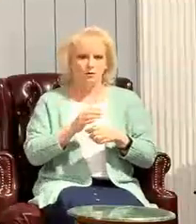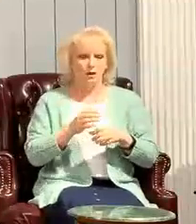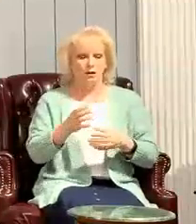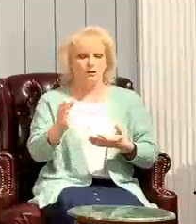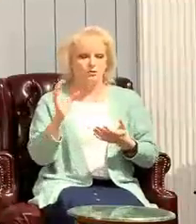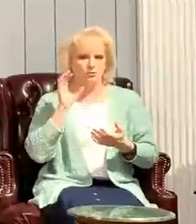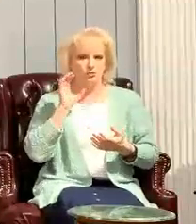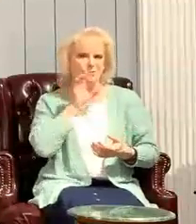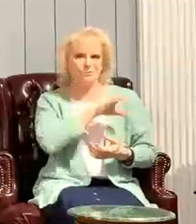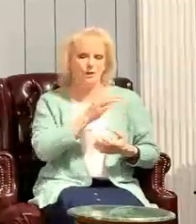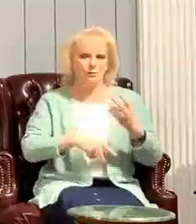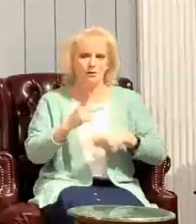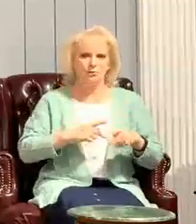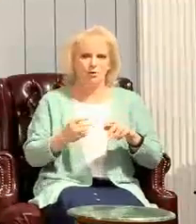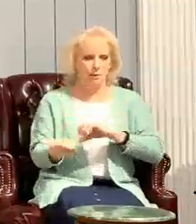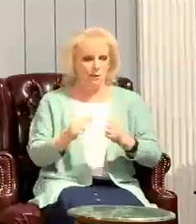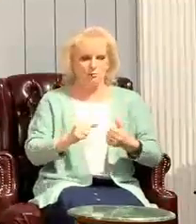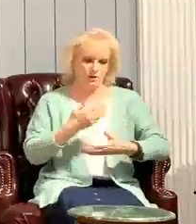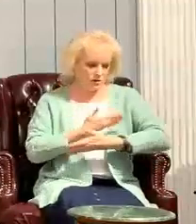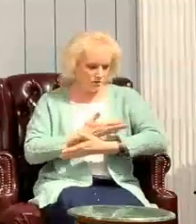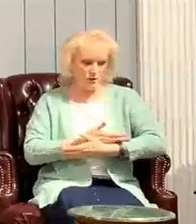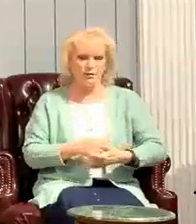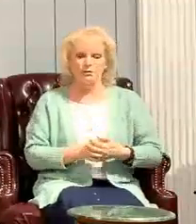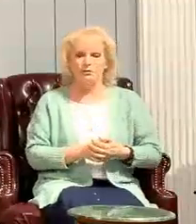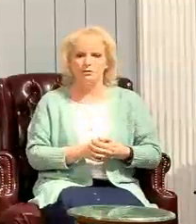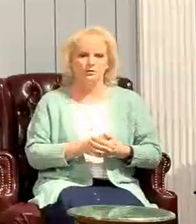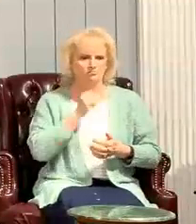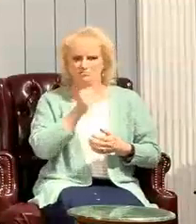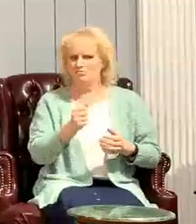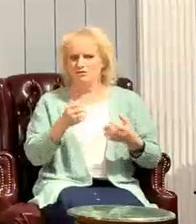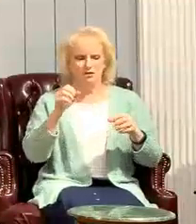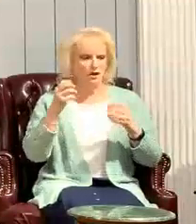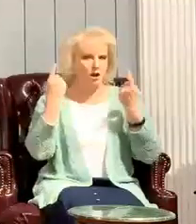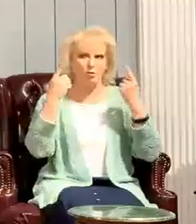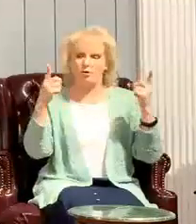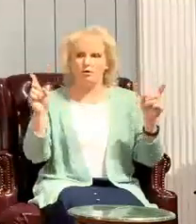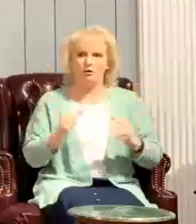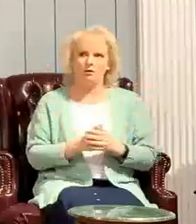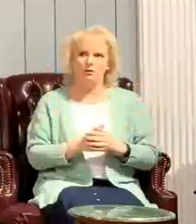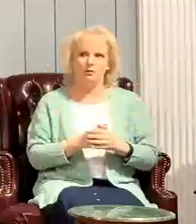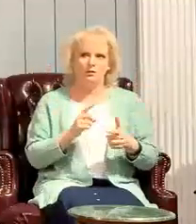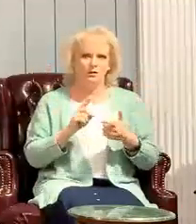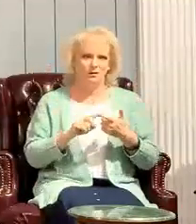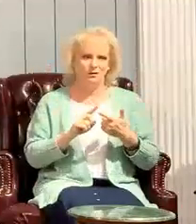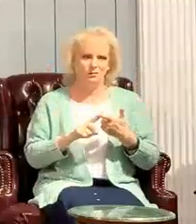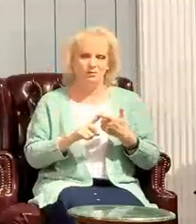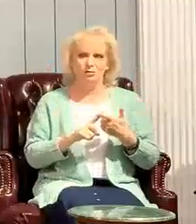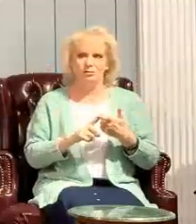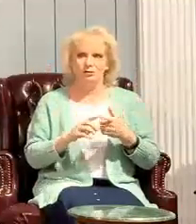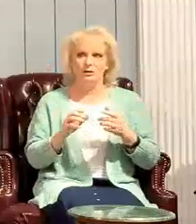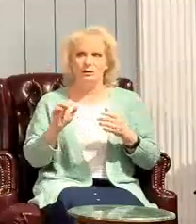to make people give. You don't have any means to do it. This is impractical. It's not going to work long term, is what he thought. Number two, the